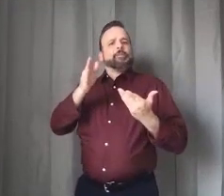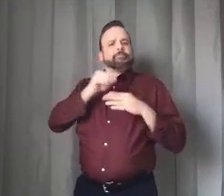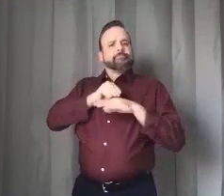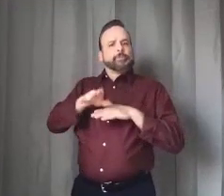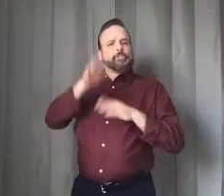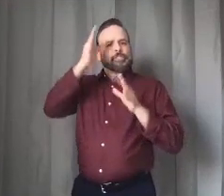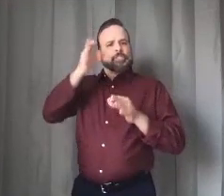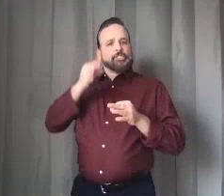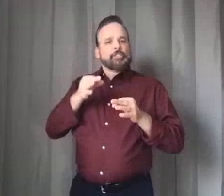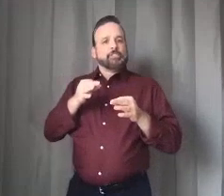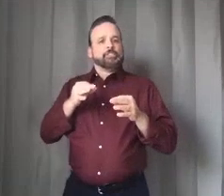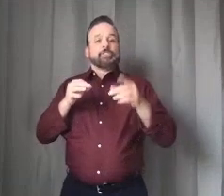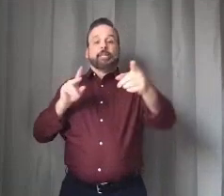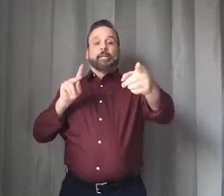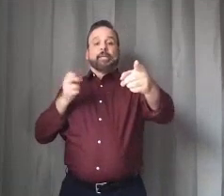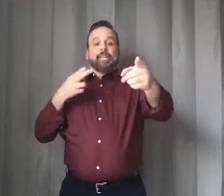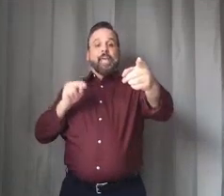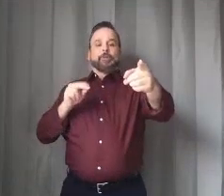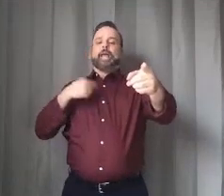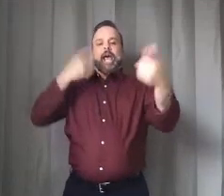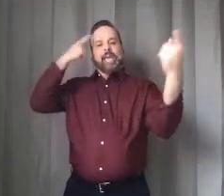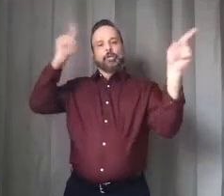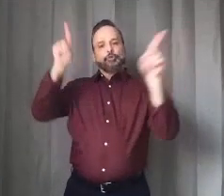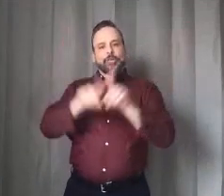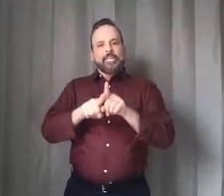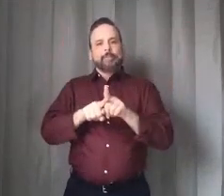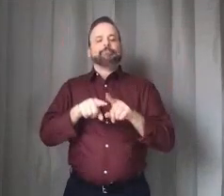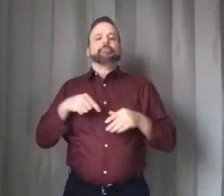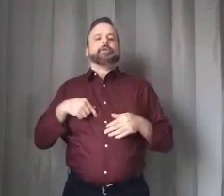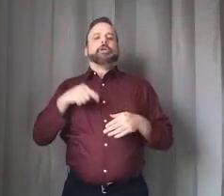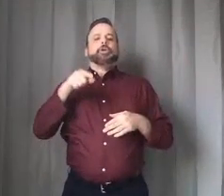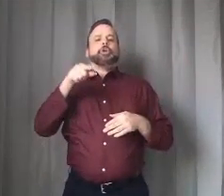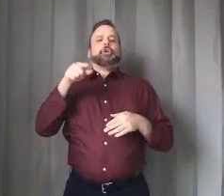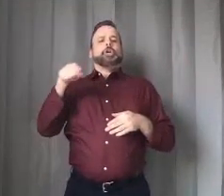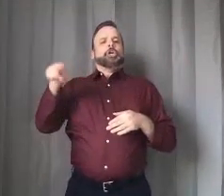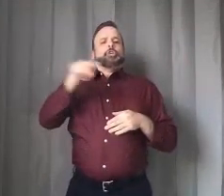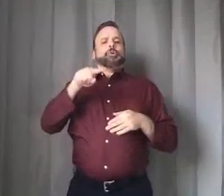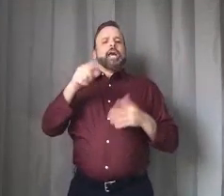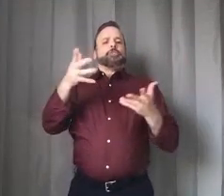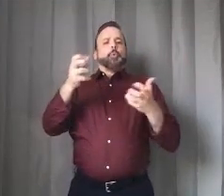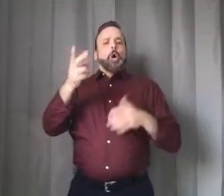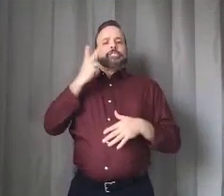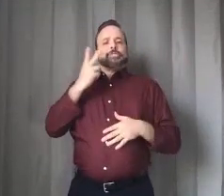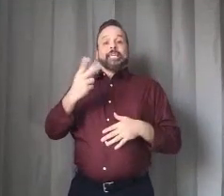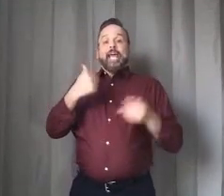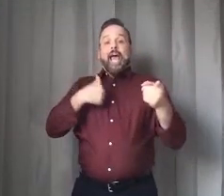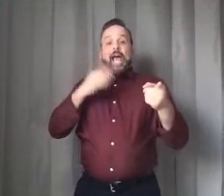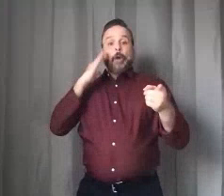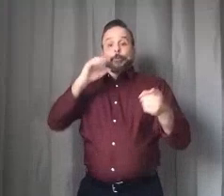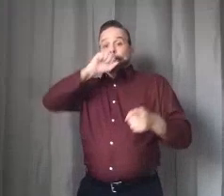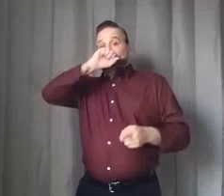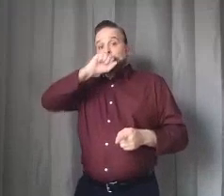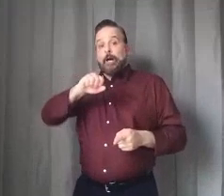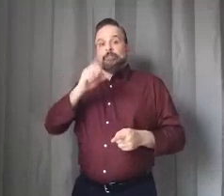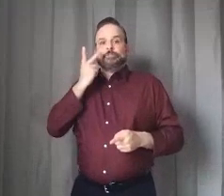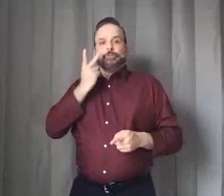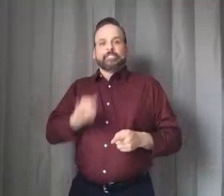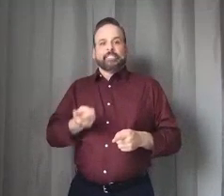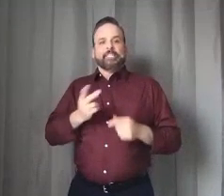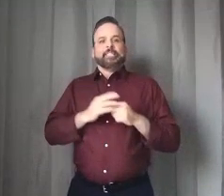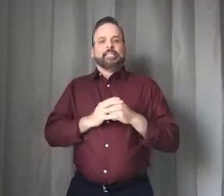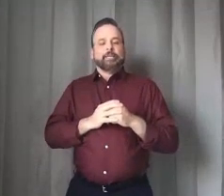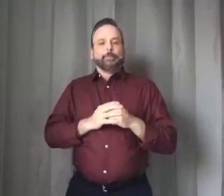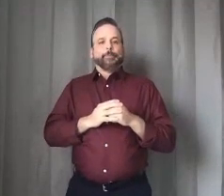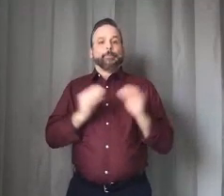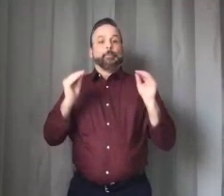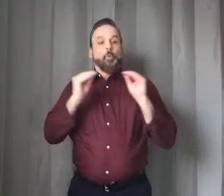No, I totally agree. So ladies, what kind of things would you like to see? Like, I would love to see